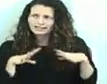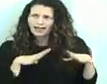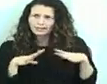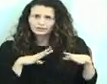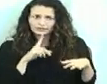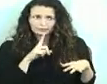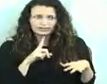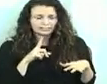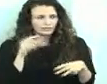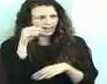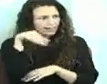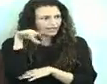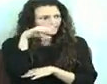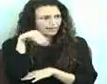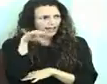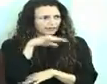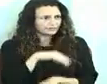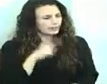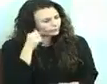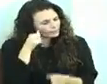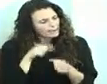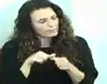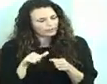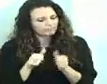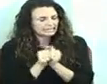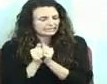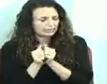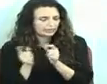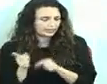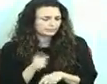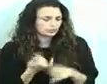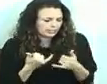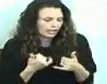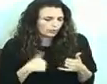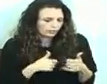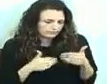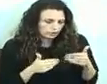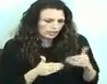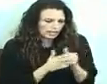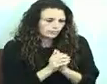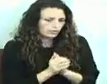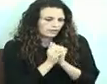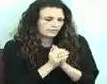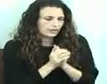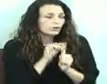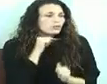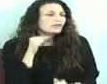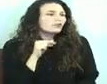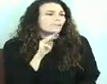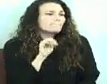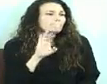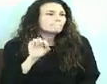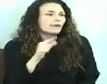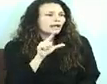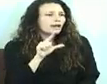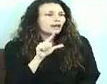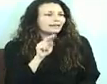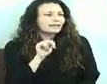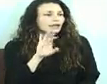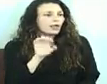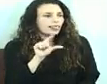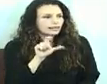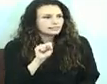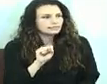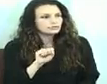now, let's pray that Reverend Michael Nicholas rests in peace and that his